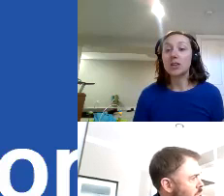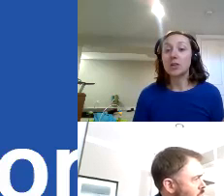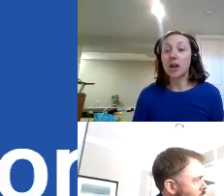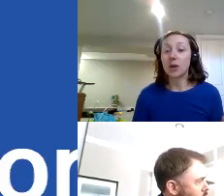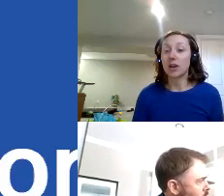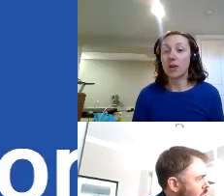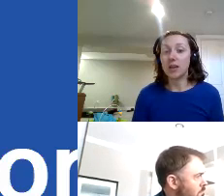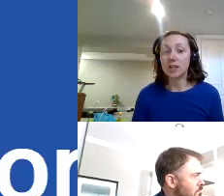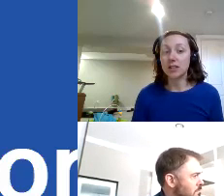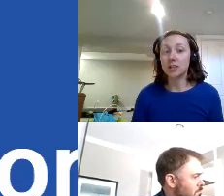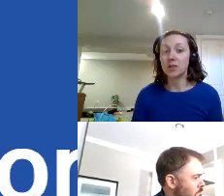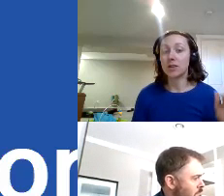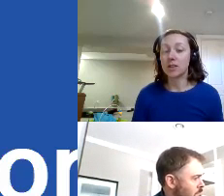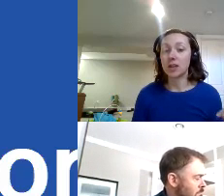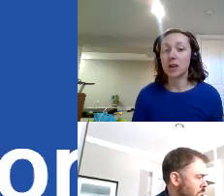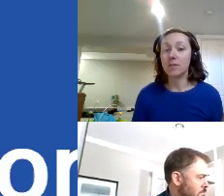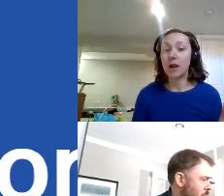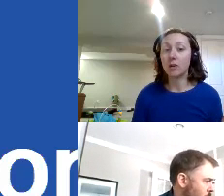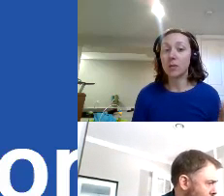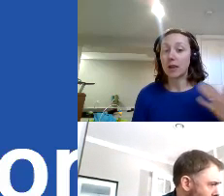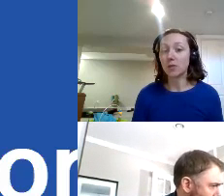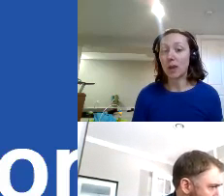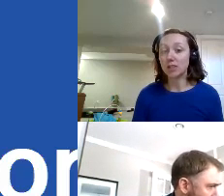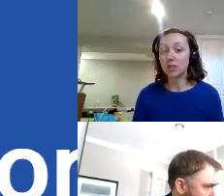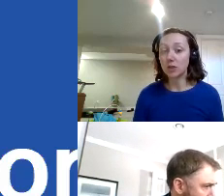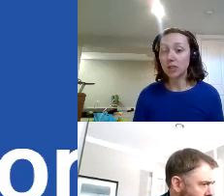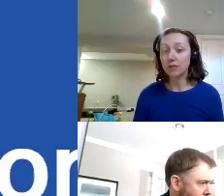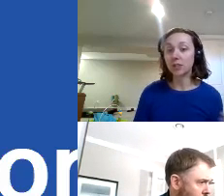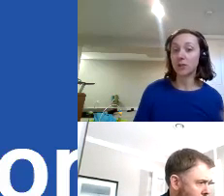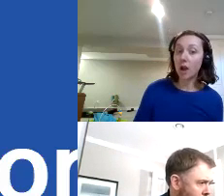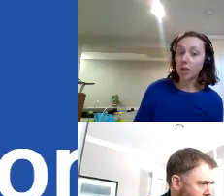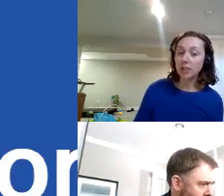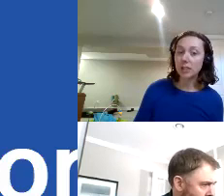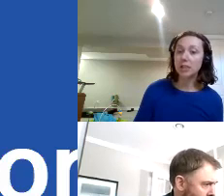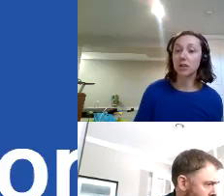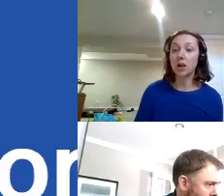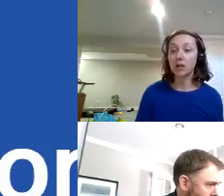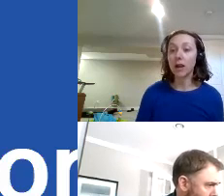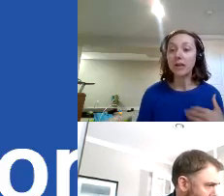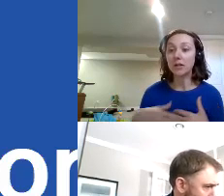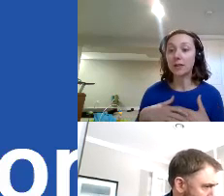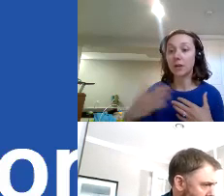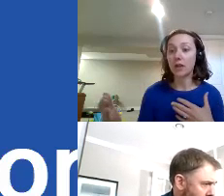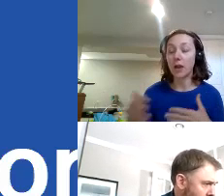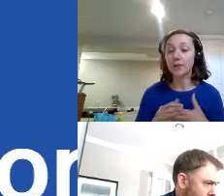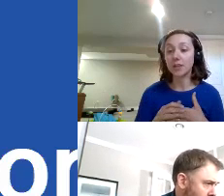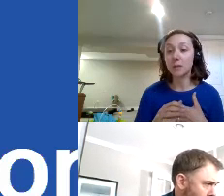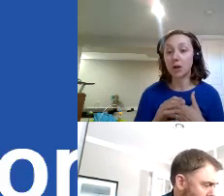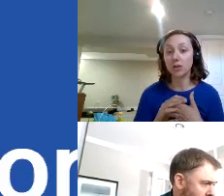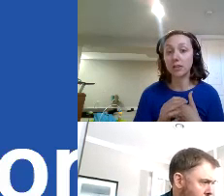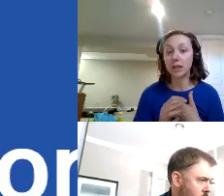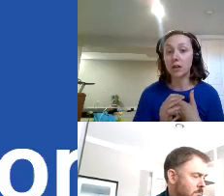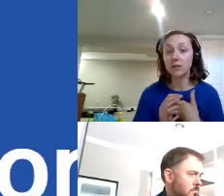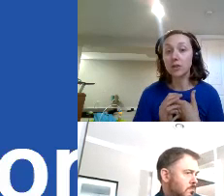you know, we do a lot of work, and I know Andy does, continuing to think about the best ways to do this for different audiences here in Colorado and for other